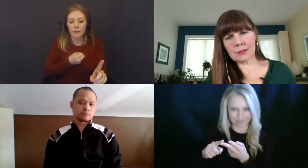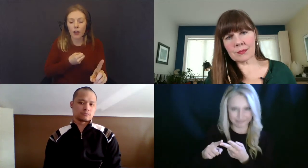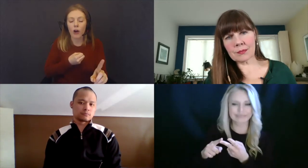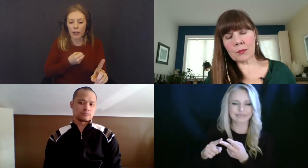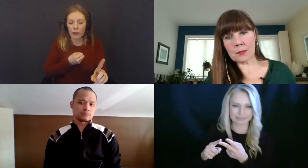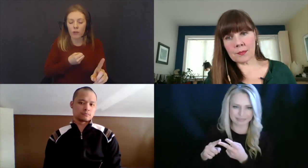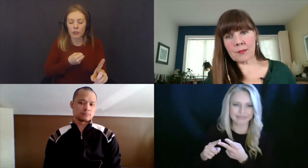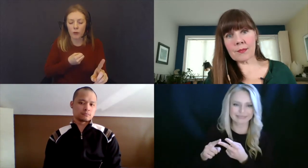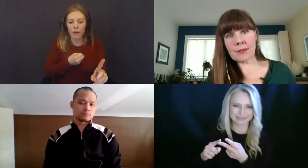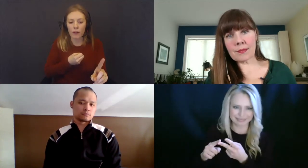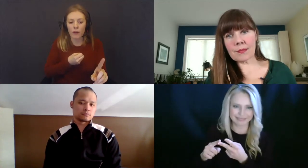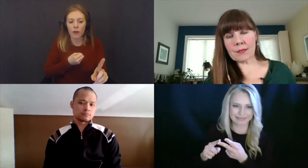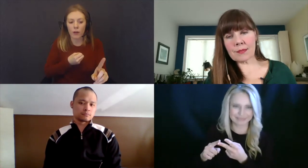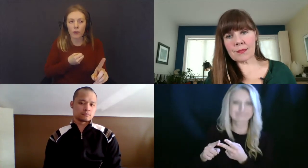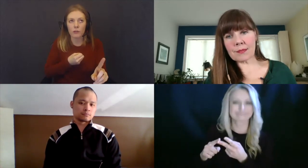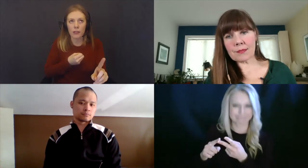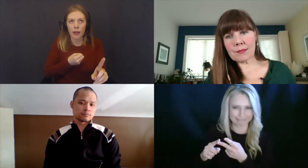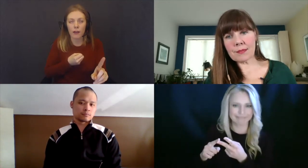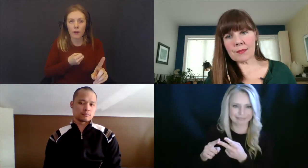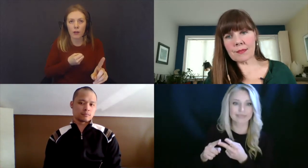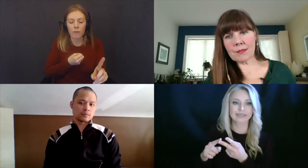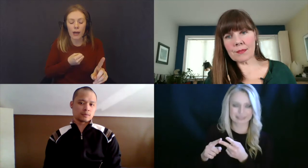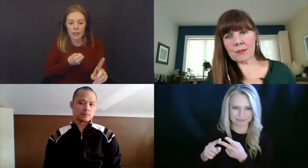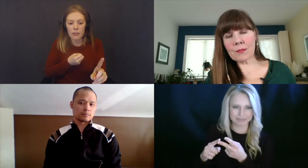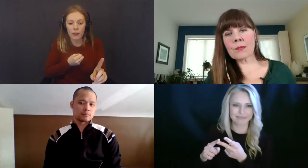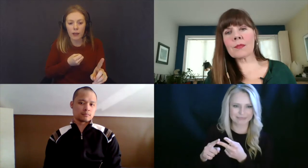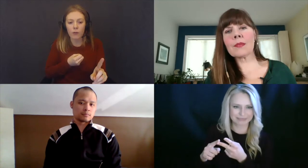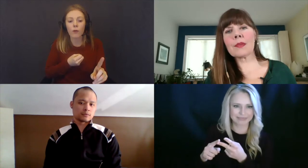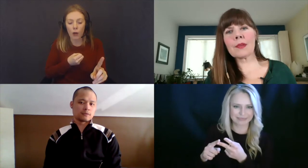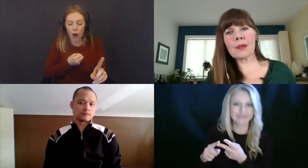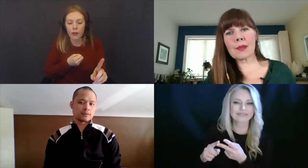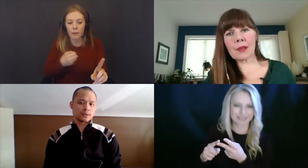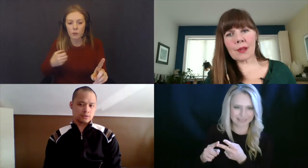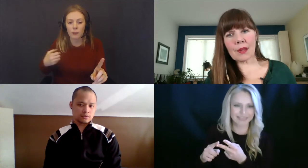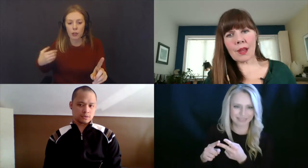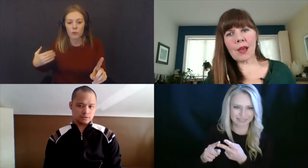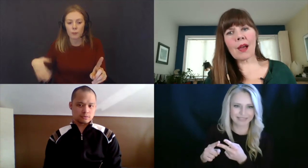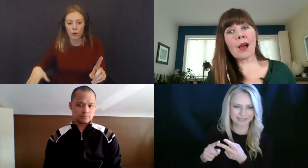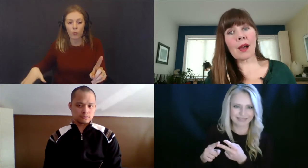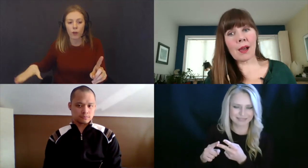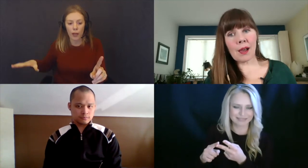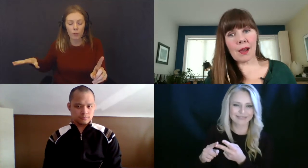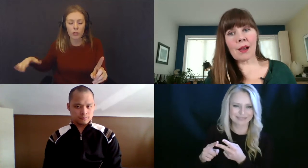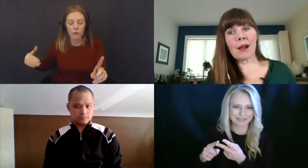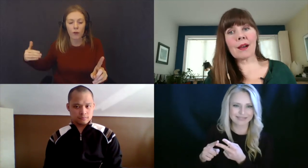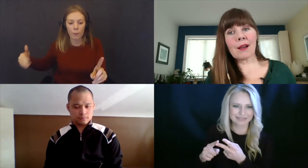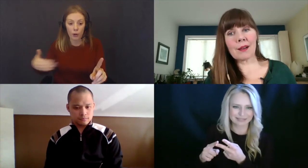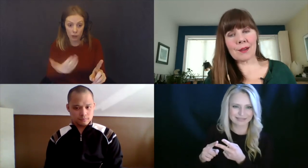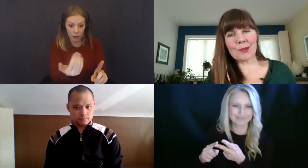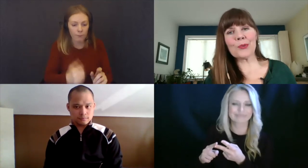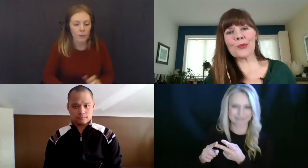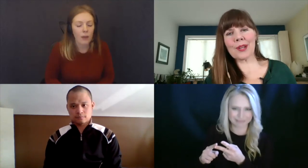sometimes if they are language deprived, that they're losing that theory of mind that often comes with somebody who was born with language